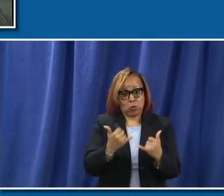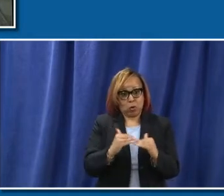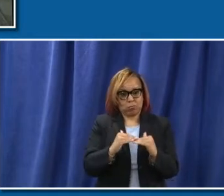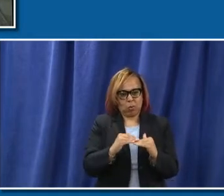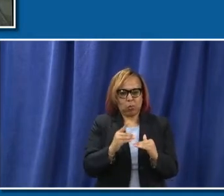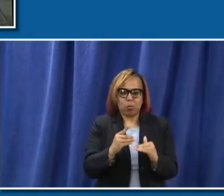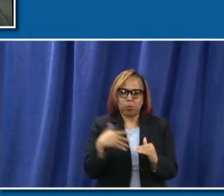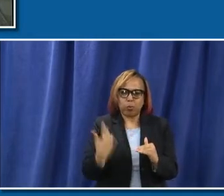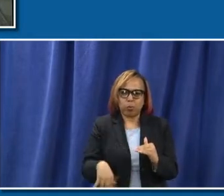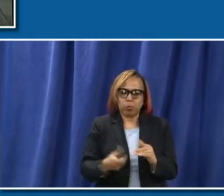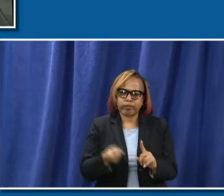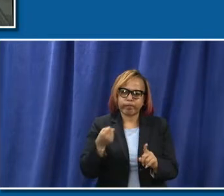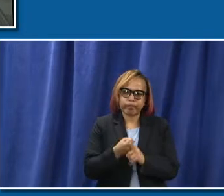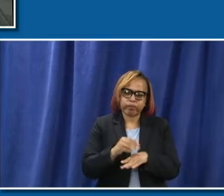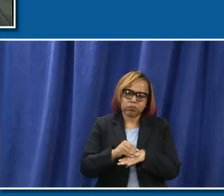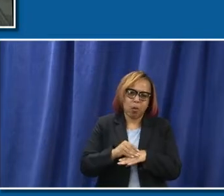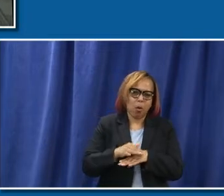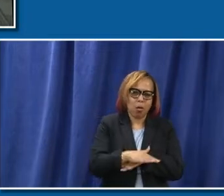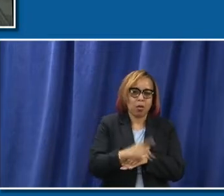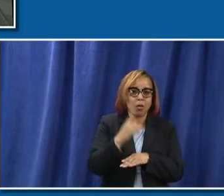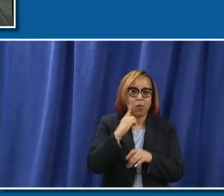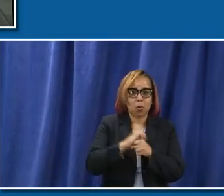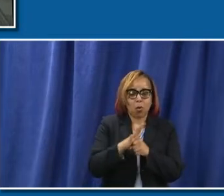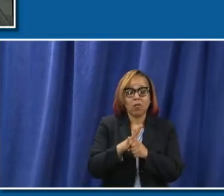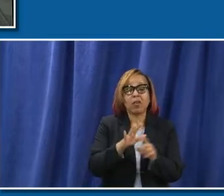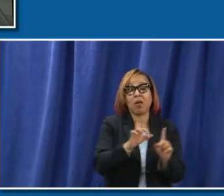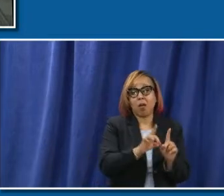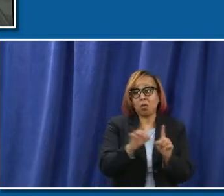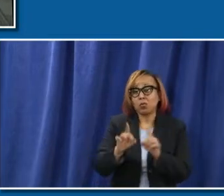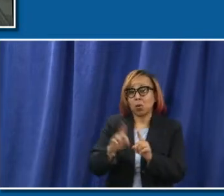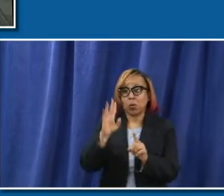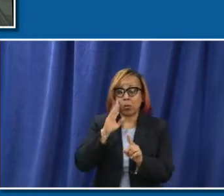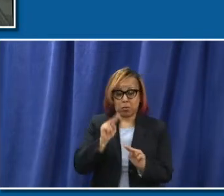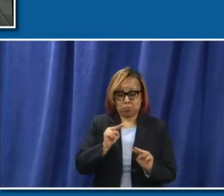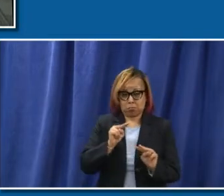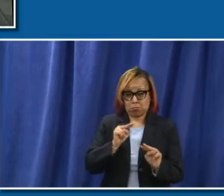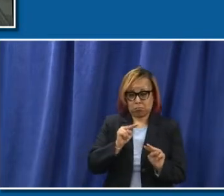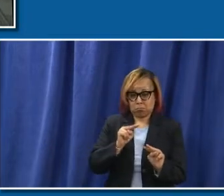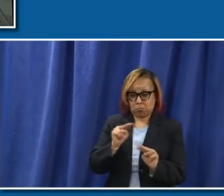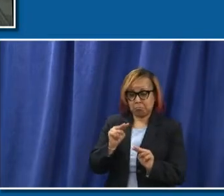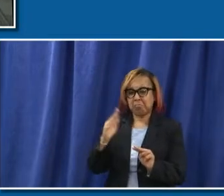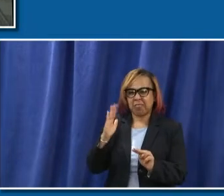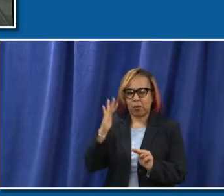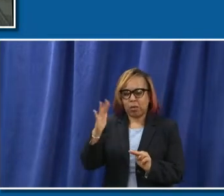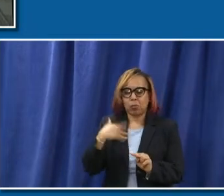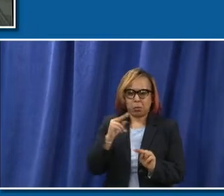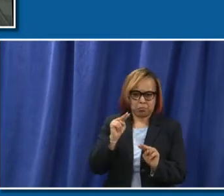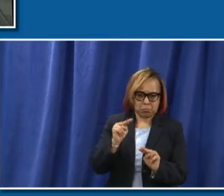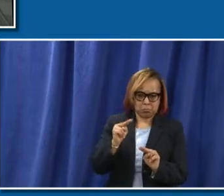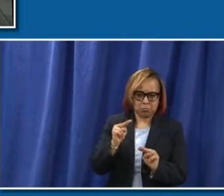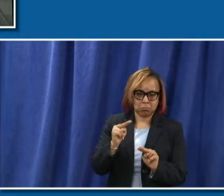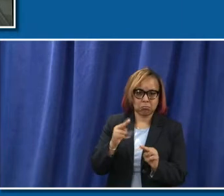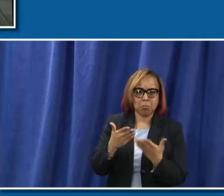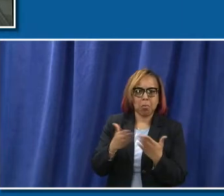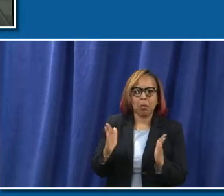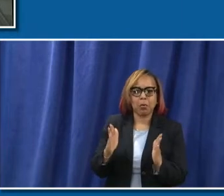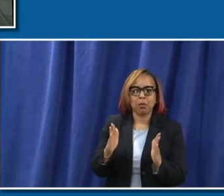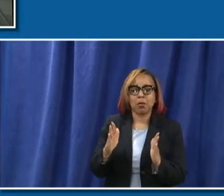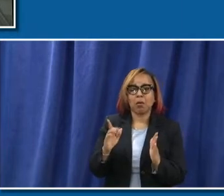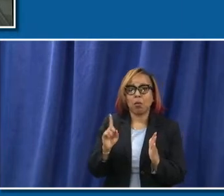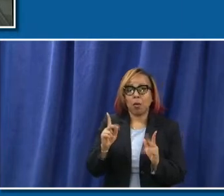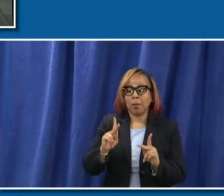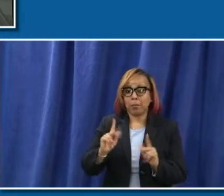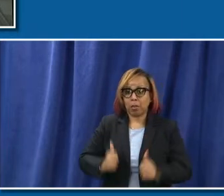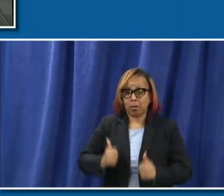hardest hit related to COVID. We also will be monitoring down the line here and making public where